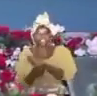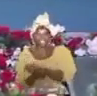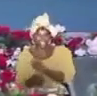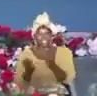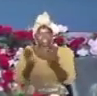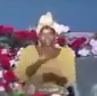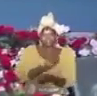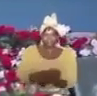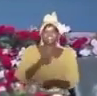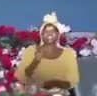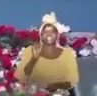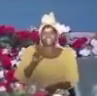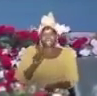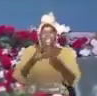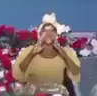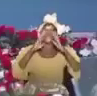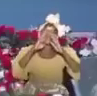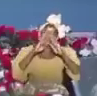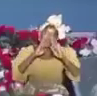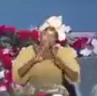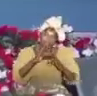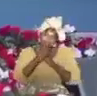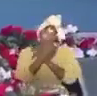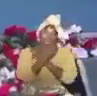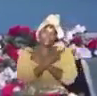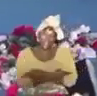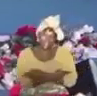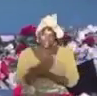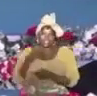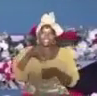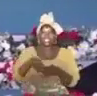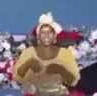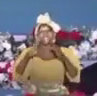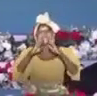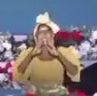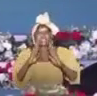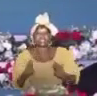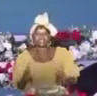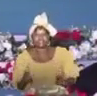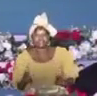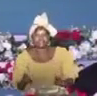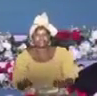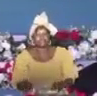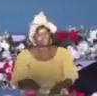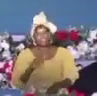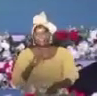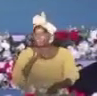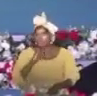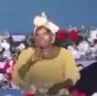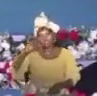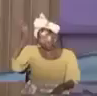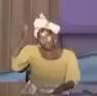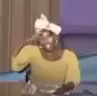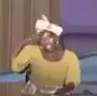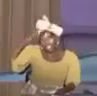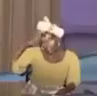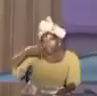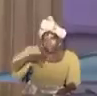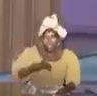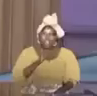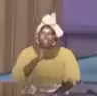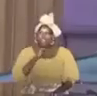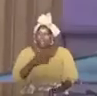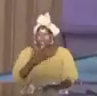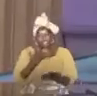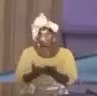earth. Here's what we say: rest in, not rest in wisdom, not rest